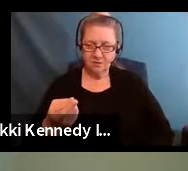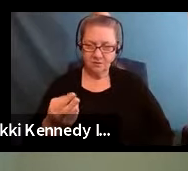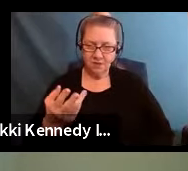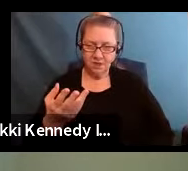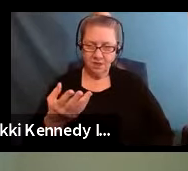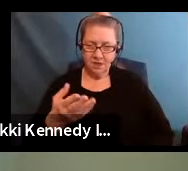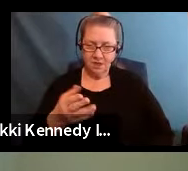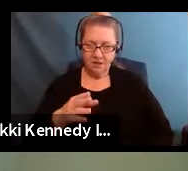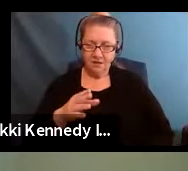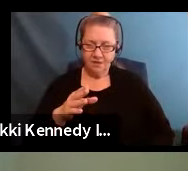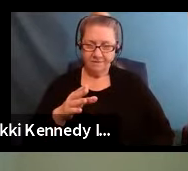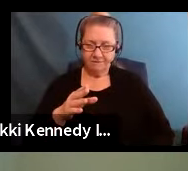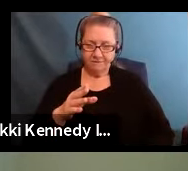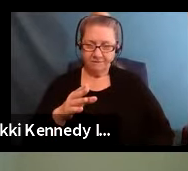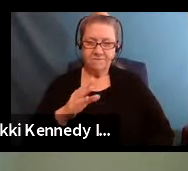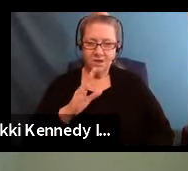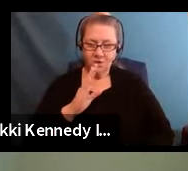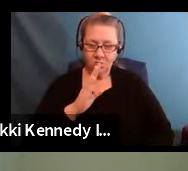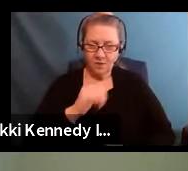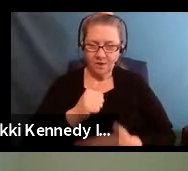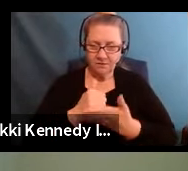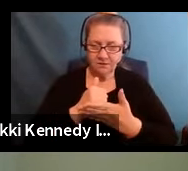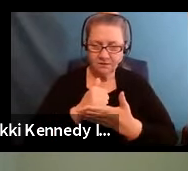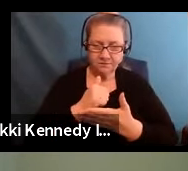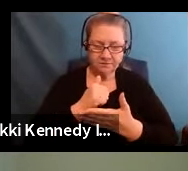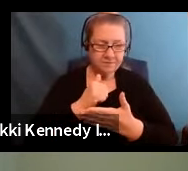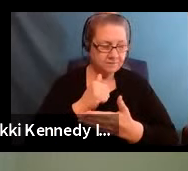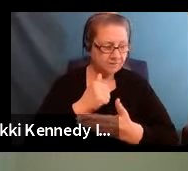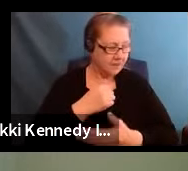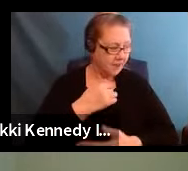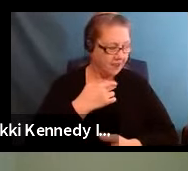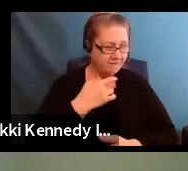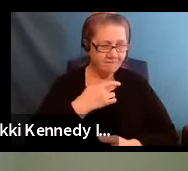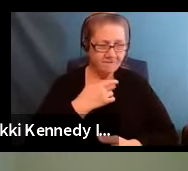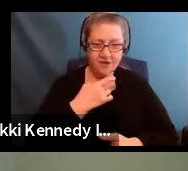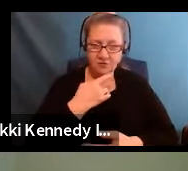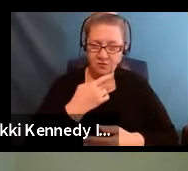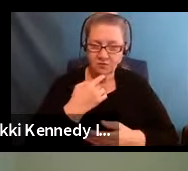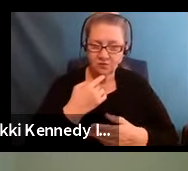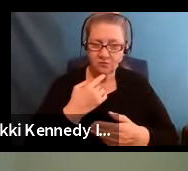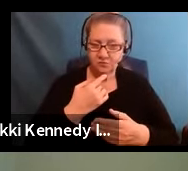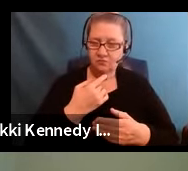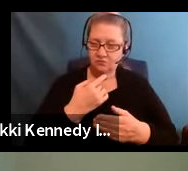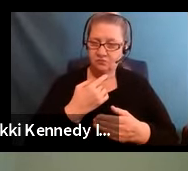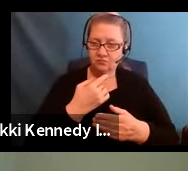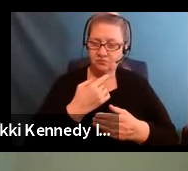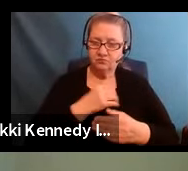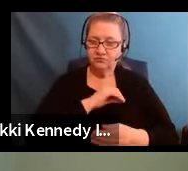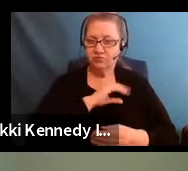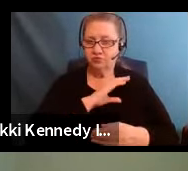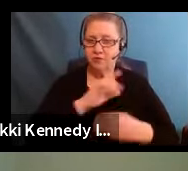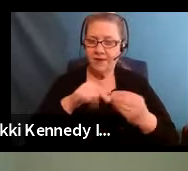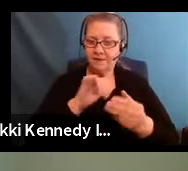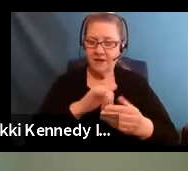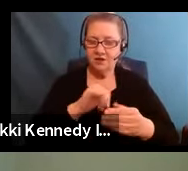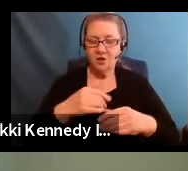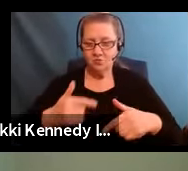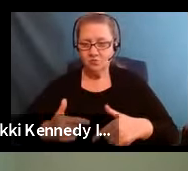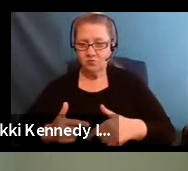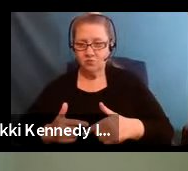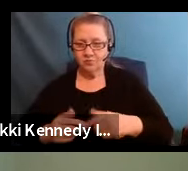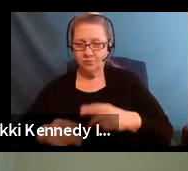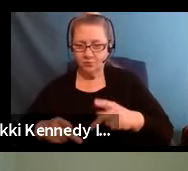directed to this setting is reassuring. So it was very good to hear that. I appreciate it. Our residents and families appreciate it. Also